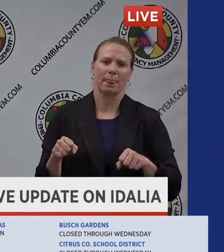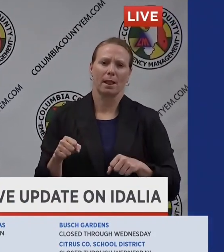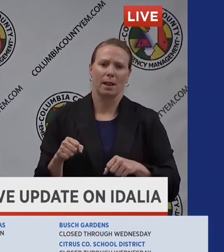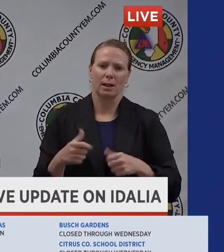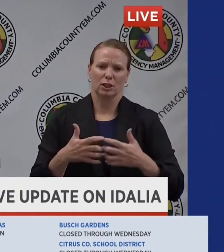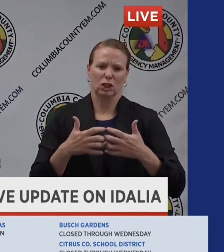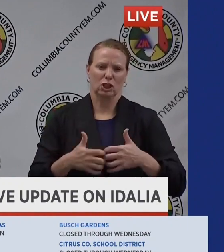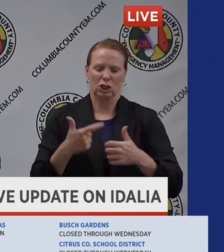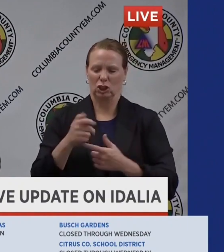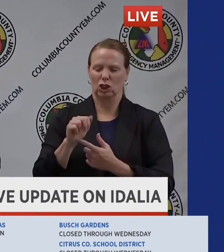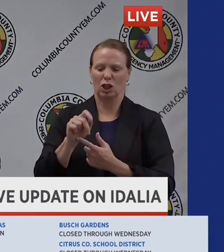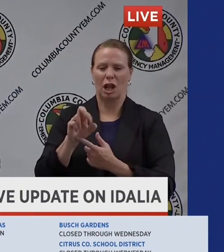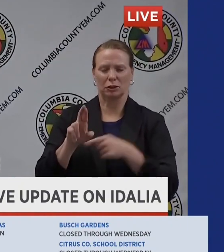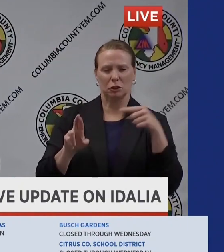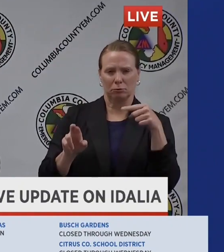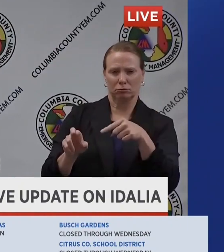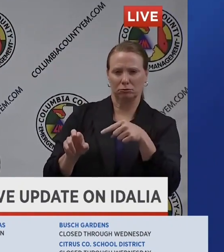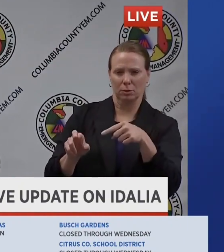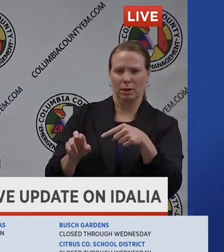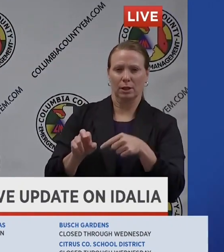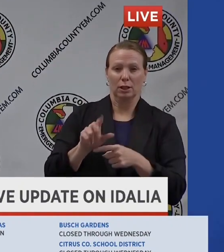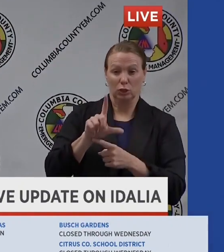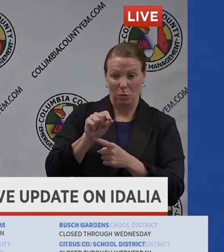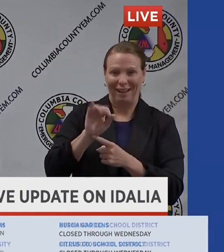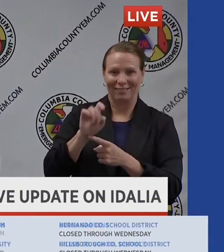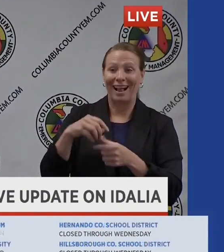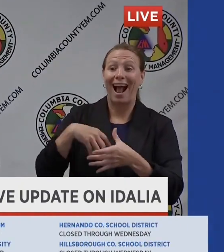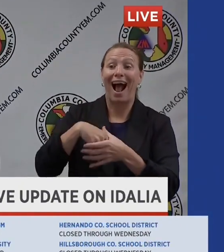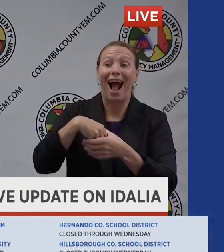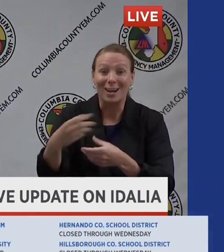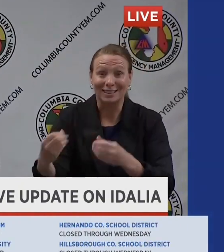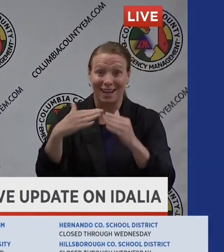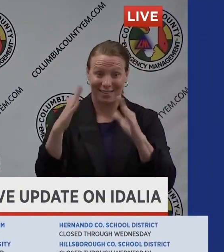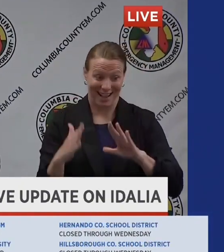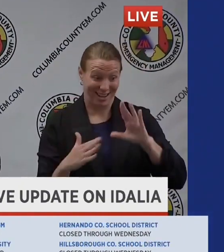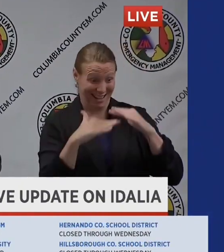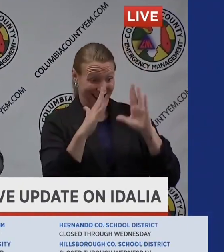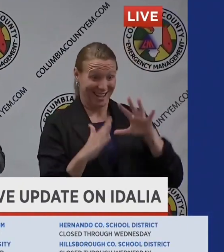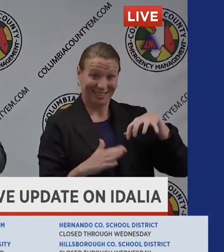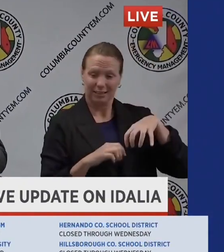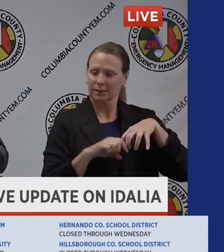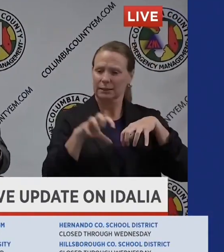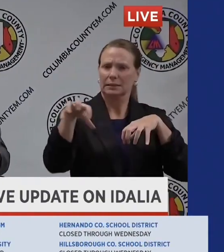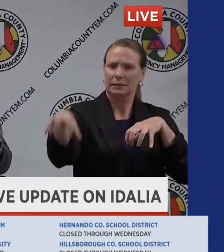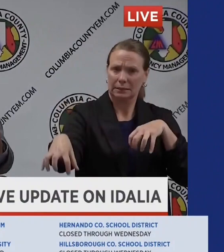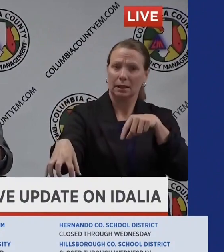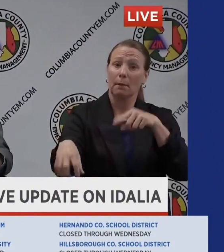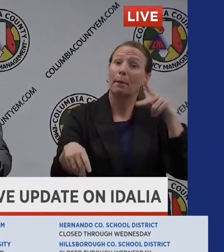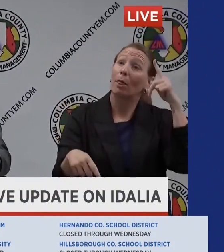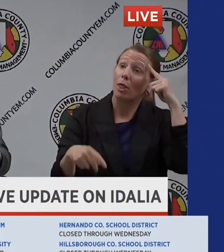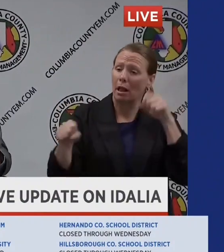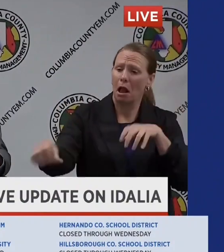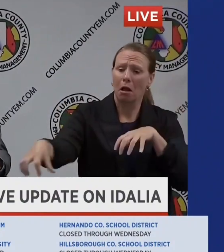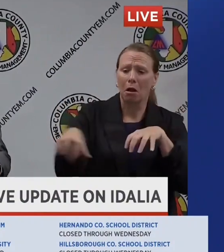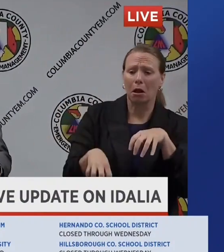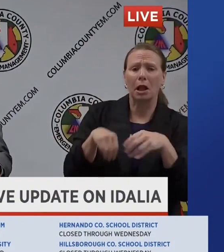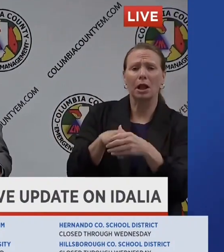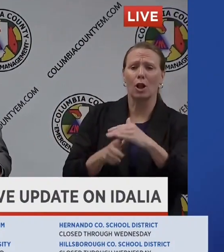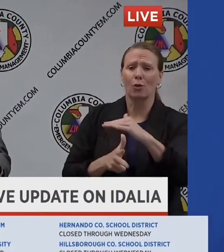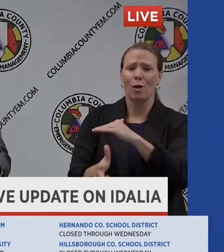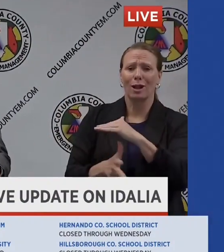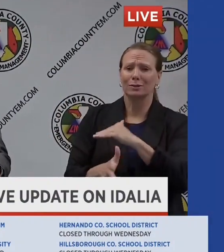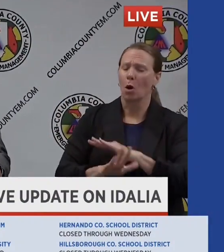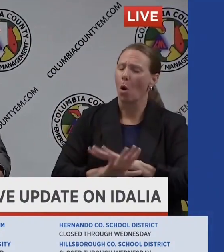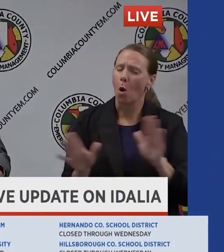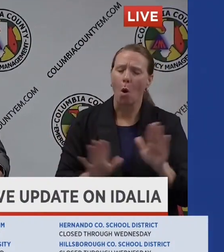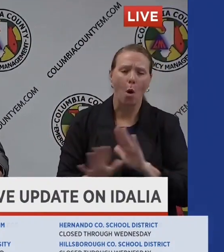Please make sure that that's 20 feet outside your home. I know that we've had a couple of times where we've had people think garages are open. That is not open. It needs to be